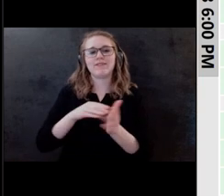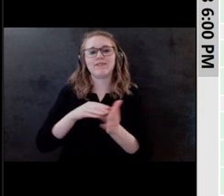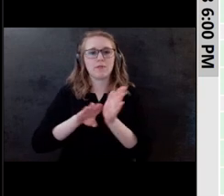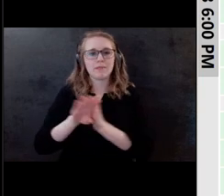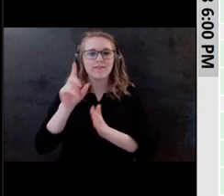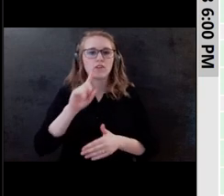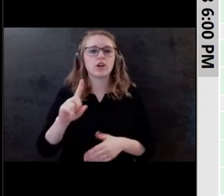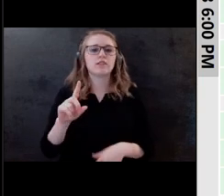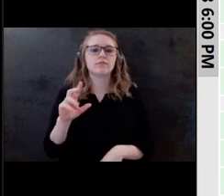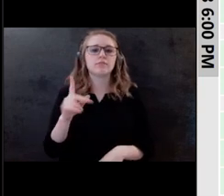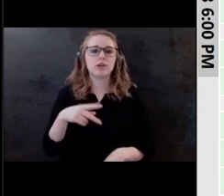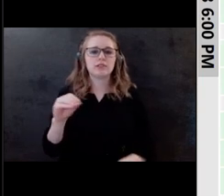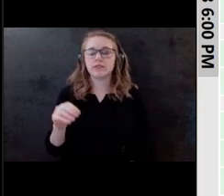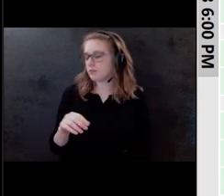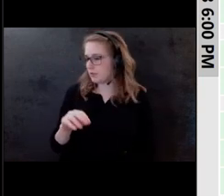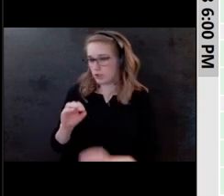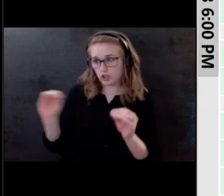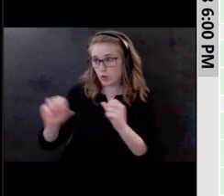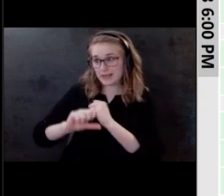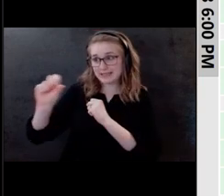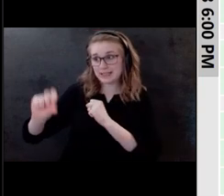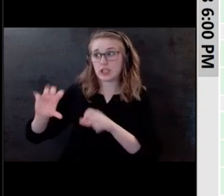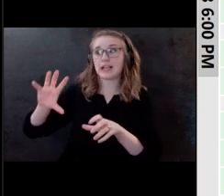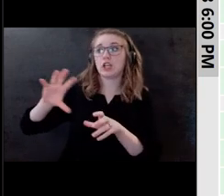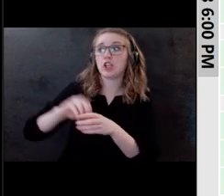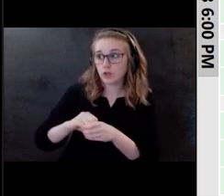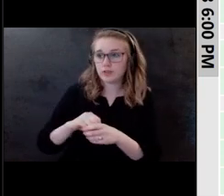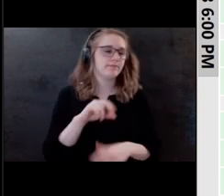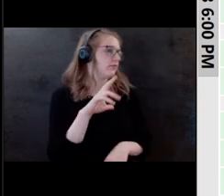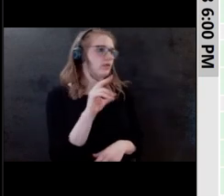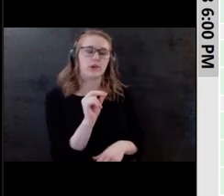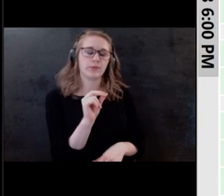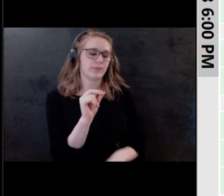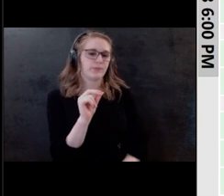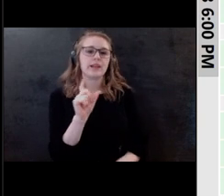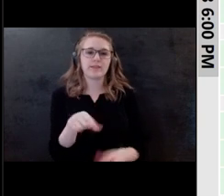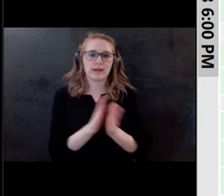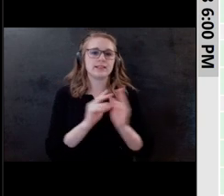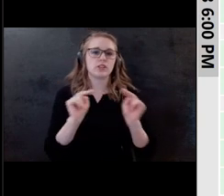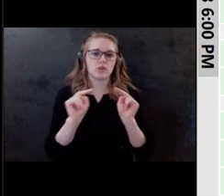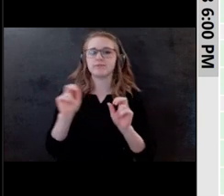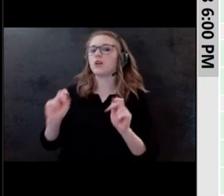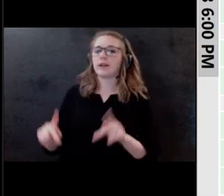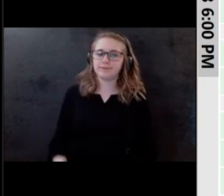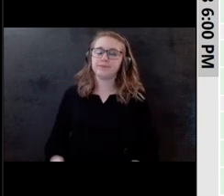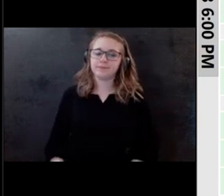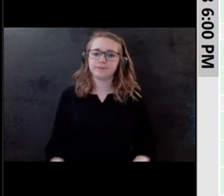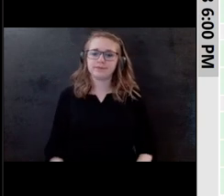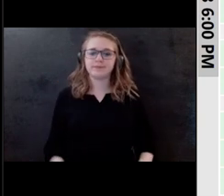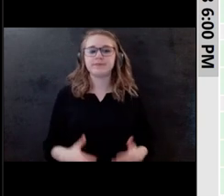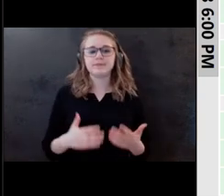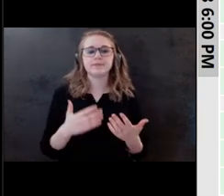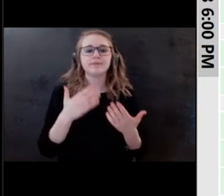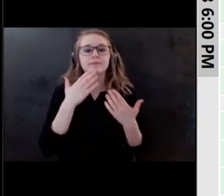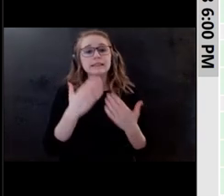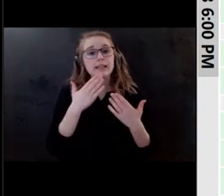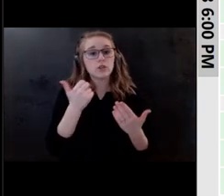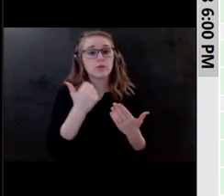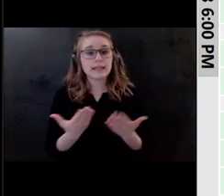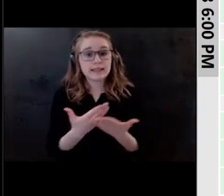office. Right. But there's no extensions like built into this? No. Okay. Okay. Thank you. Thank you. Anything else from my